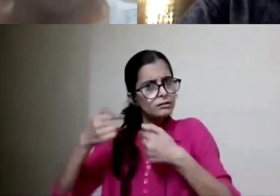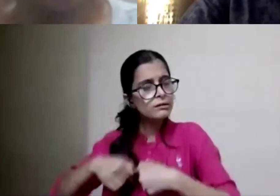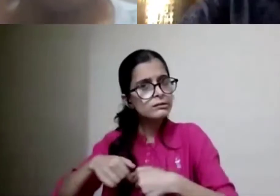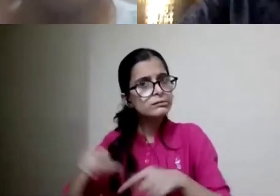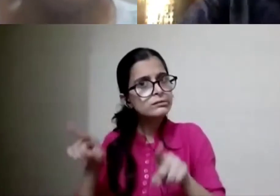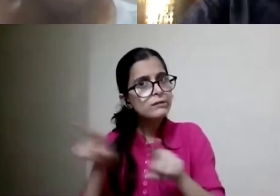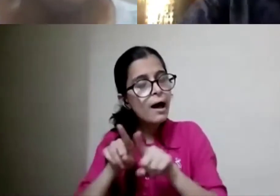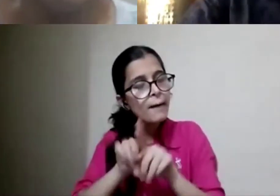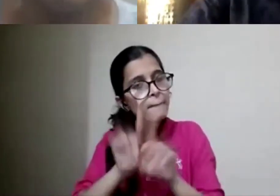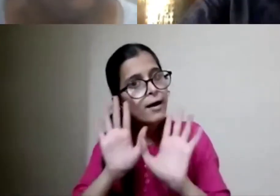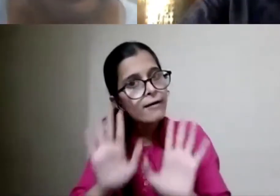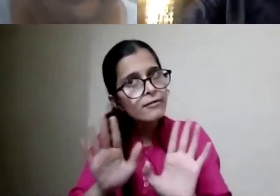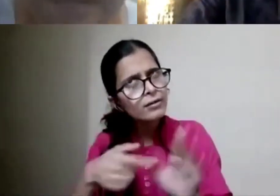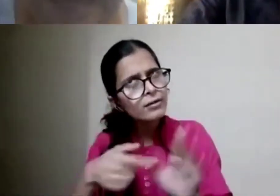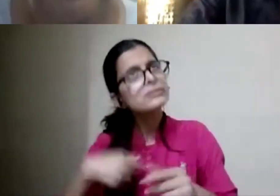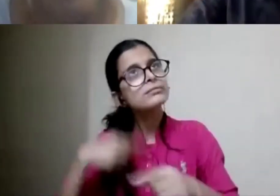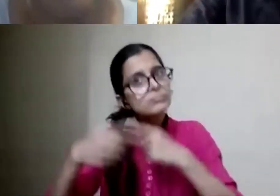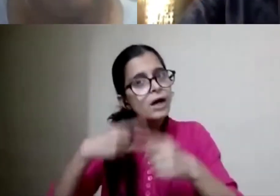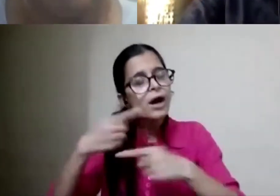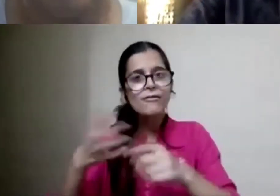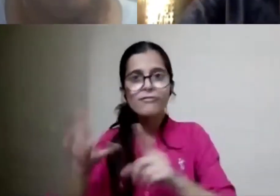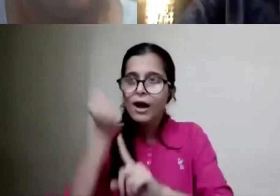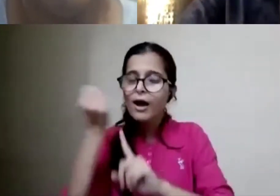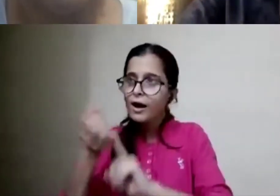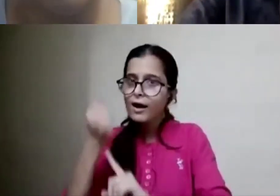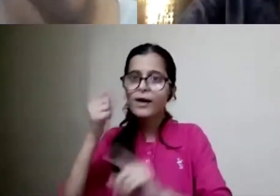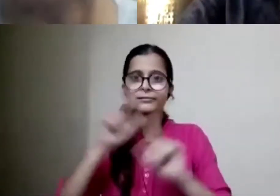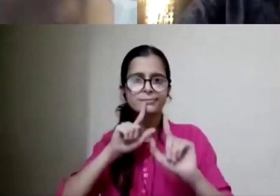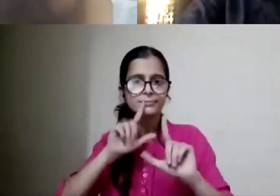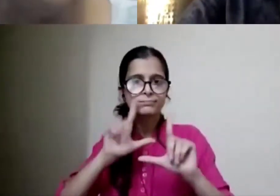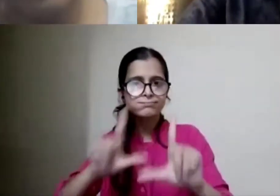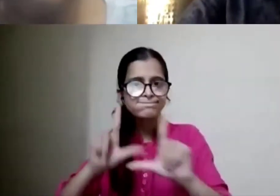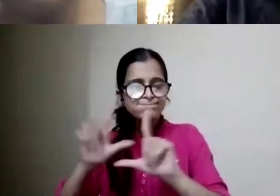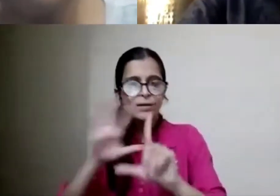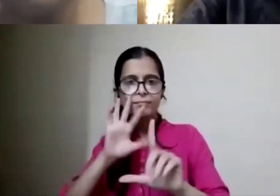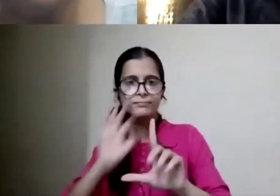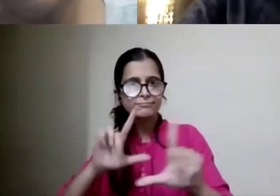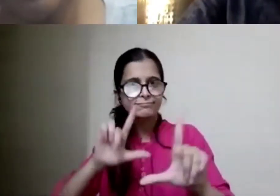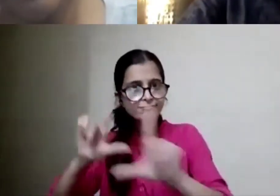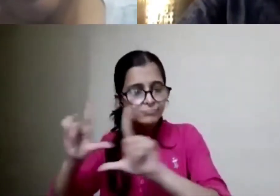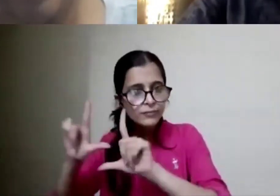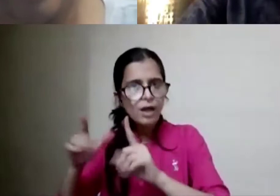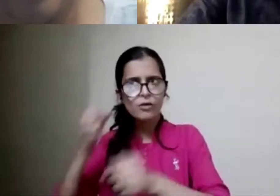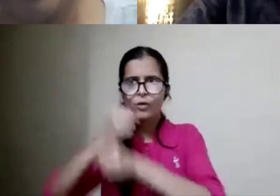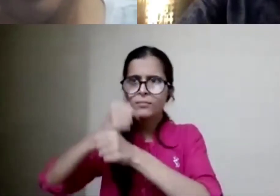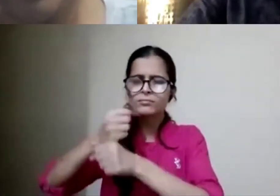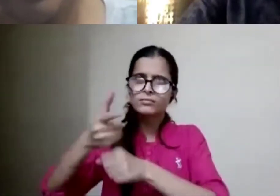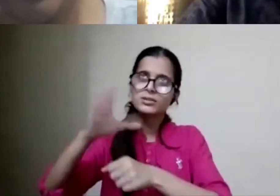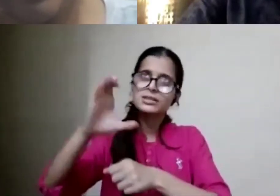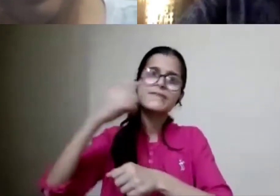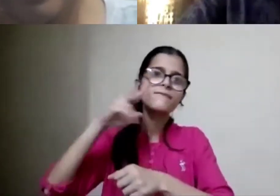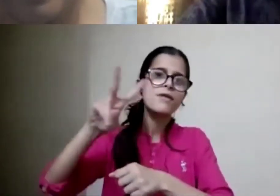constantly keep finding that the fact that the government was reacting to the civil society draft